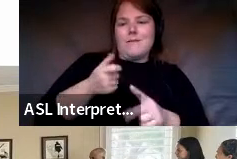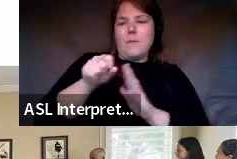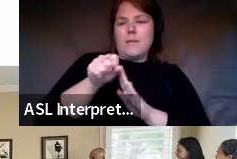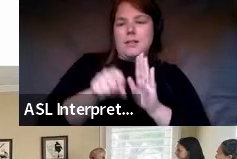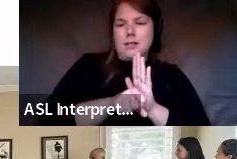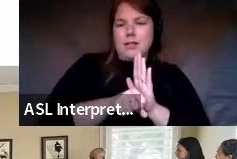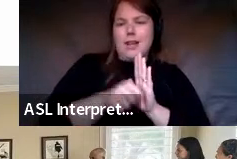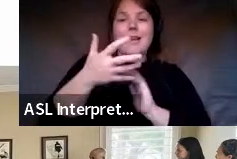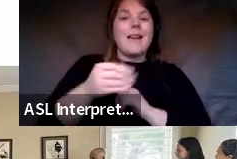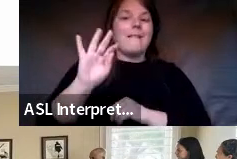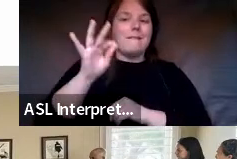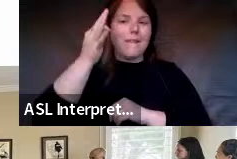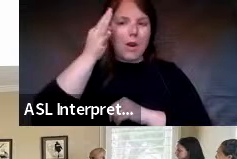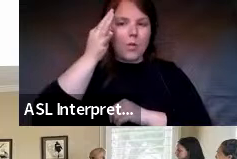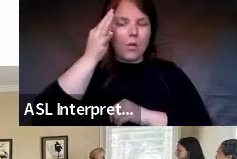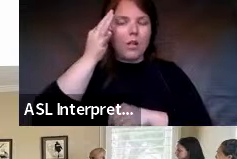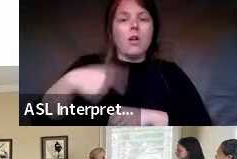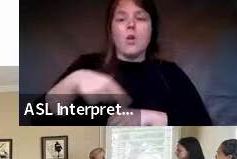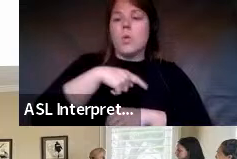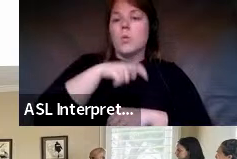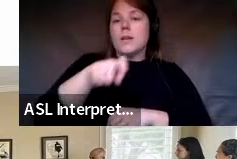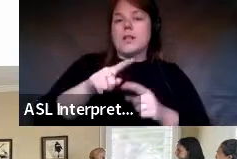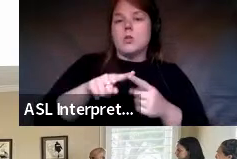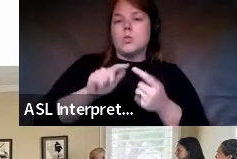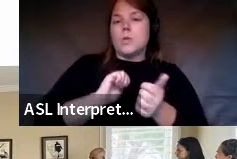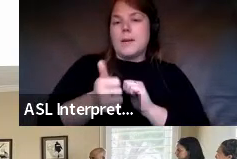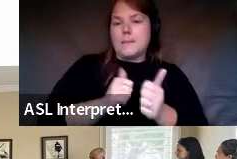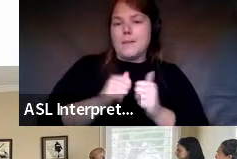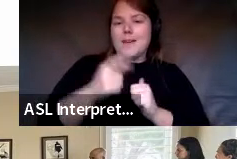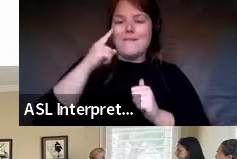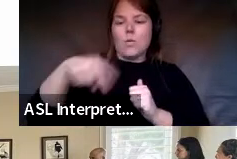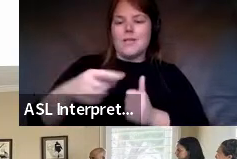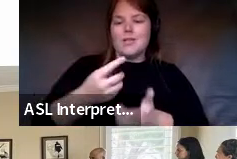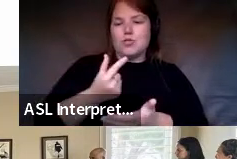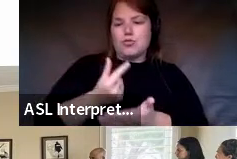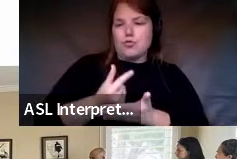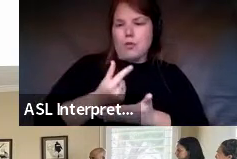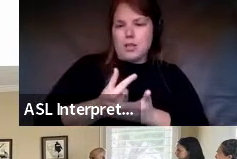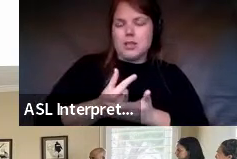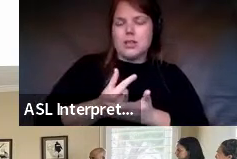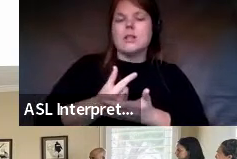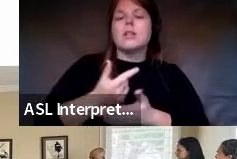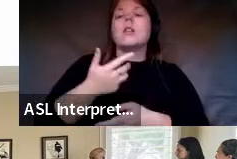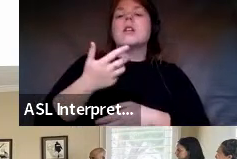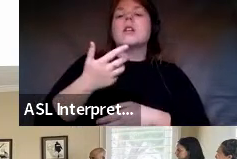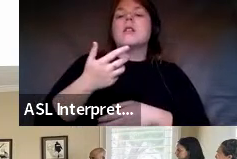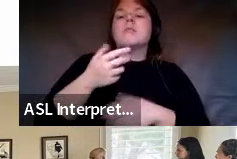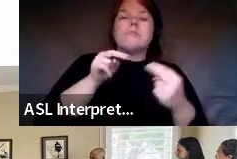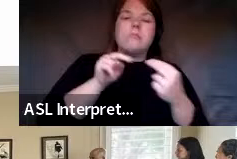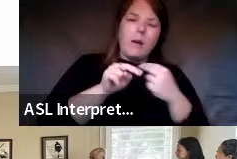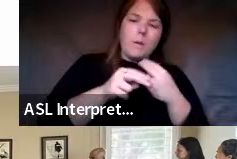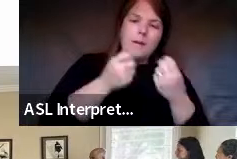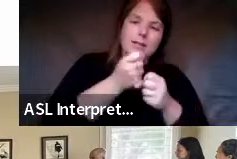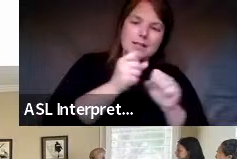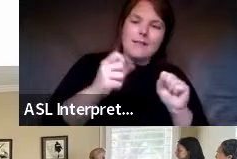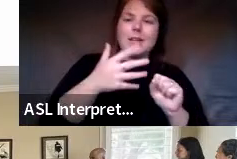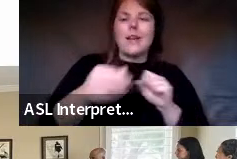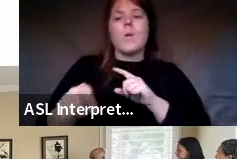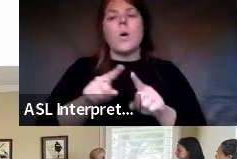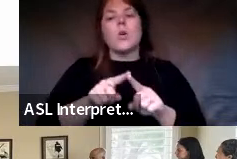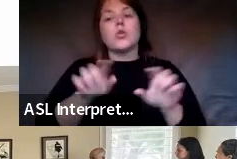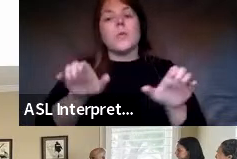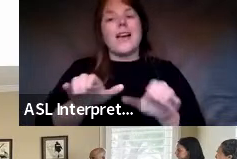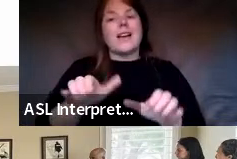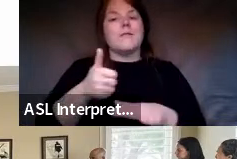and federal, and we have to compete for these grants, which is highway safety and also active